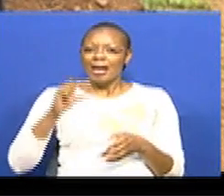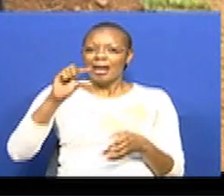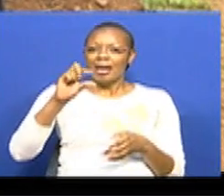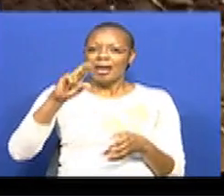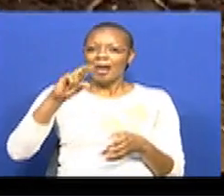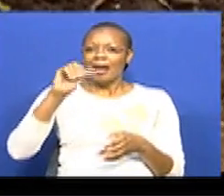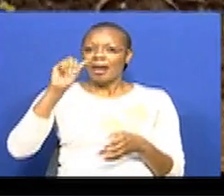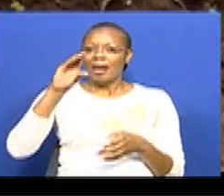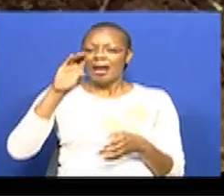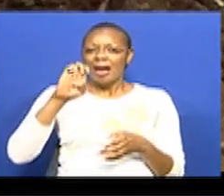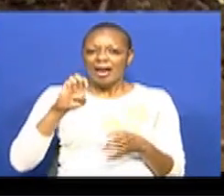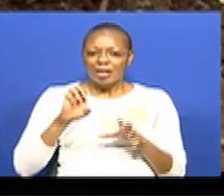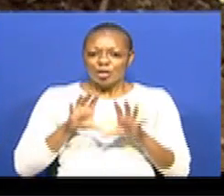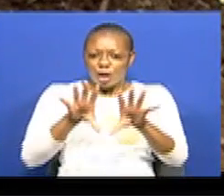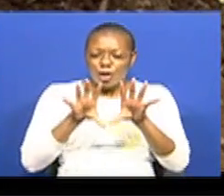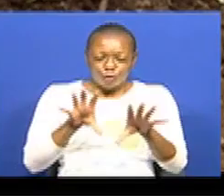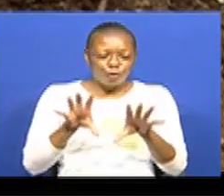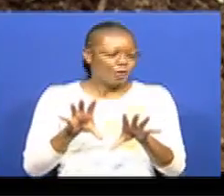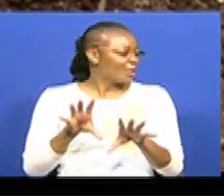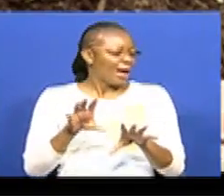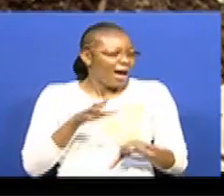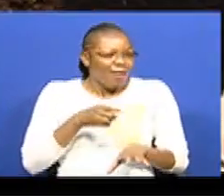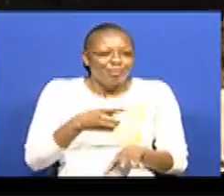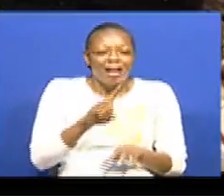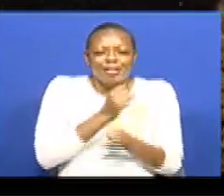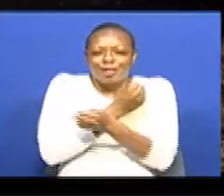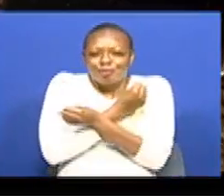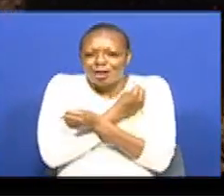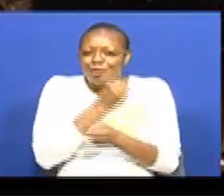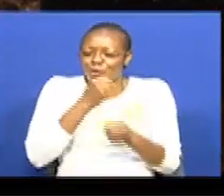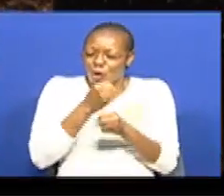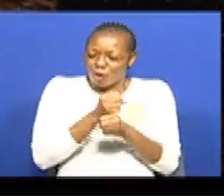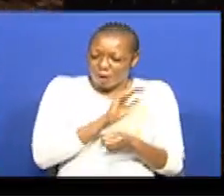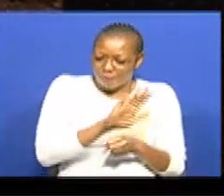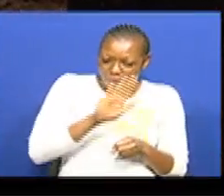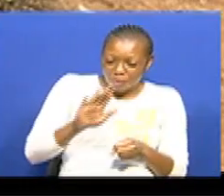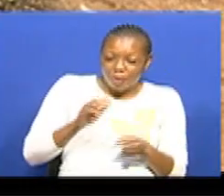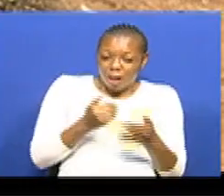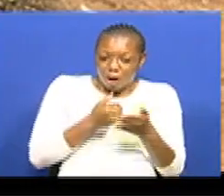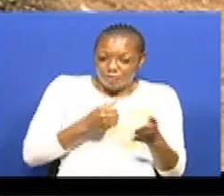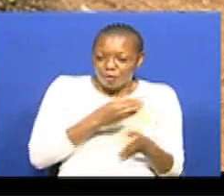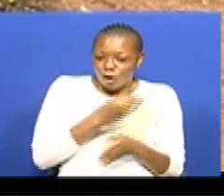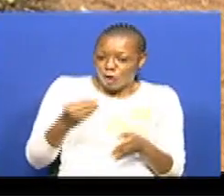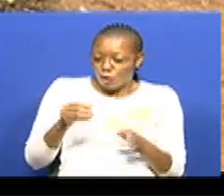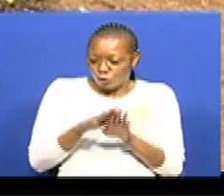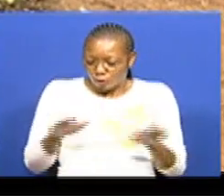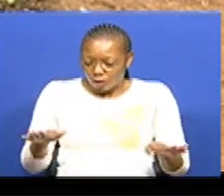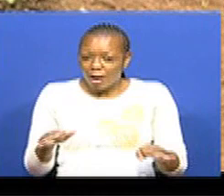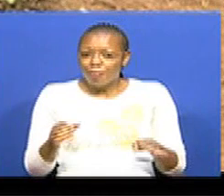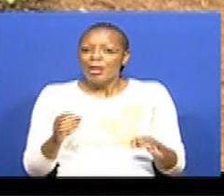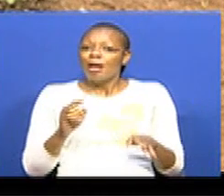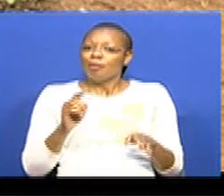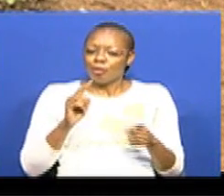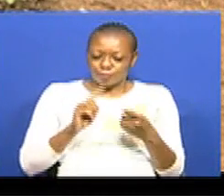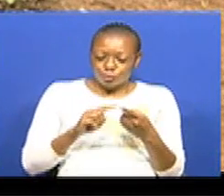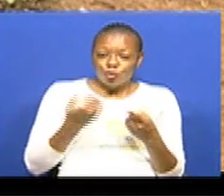basi umenoa. Alitueleza anapenda sana kazi anayofanya, ndio maana Kabla ya kwenda shambani, yeye kwanza